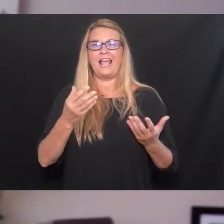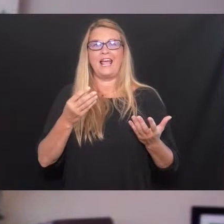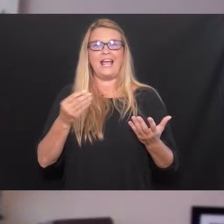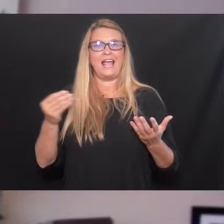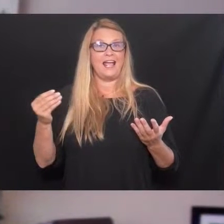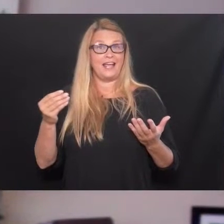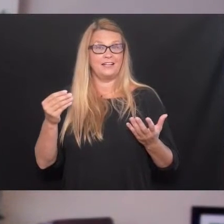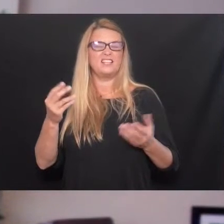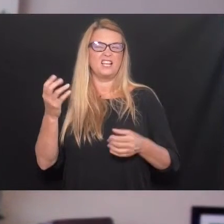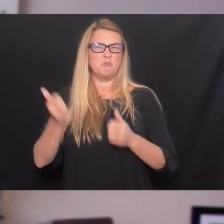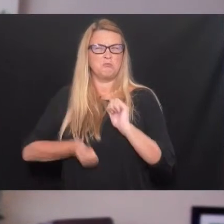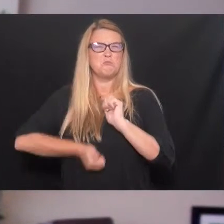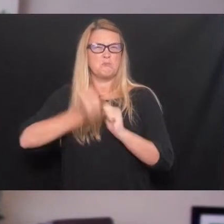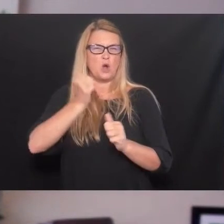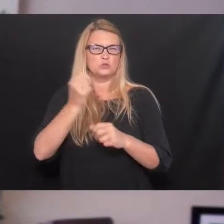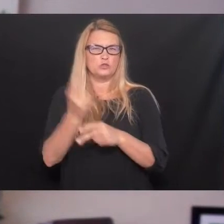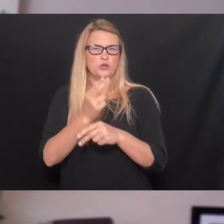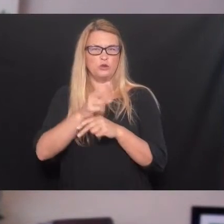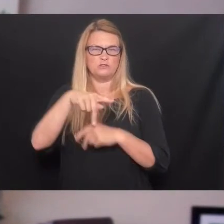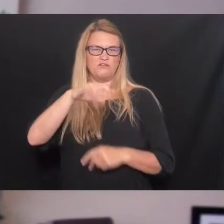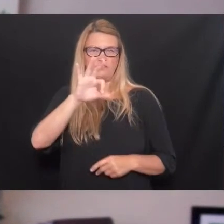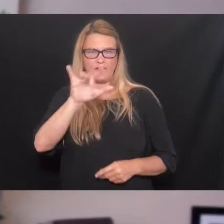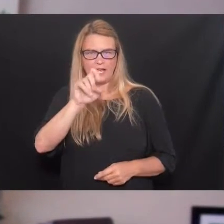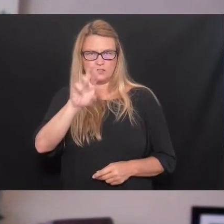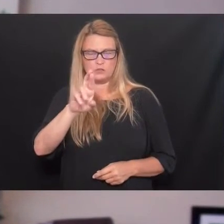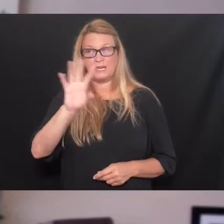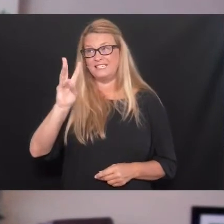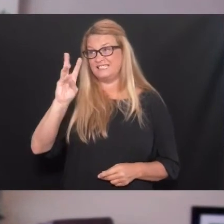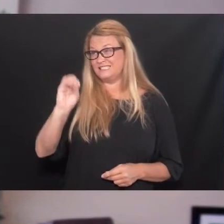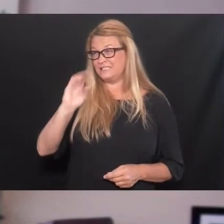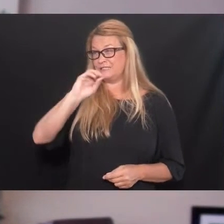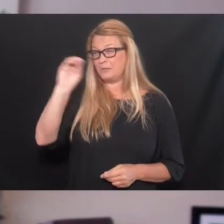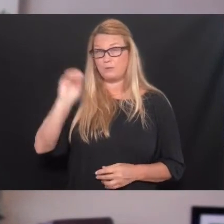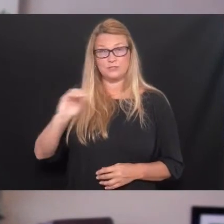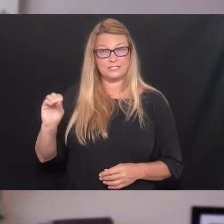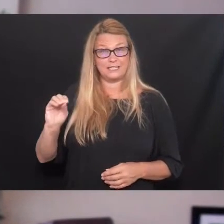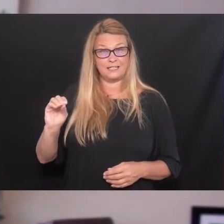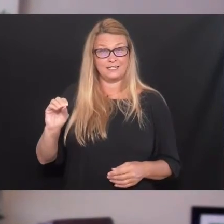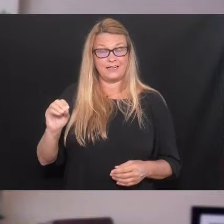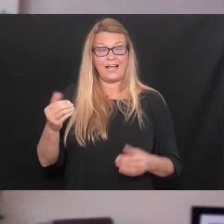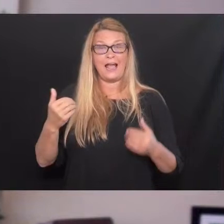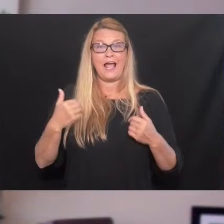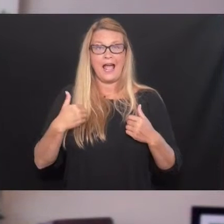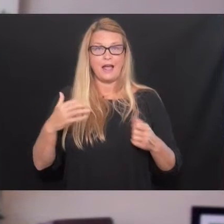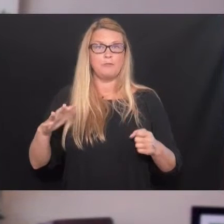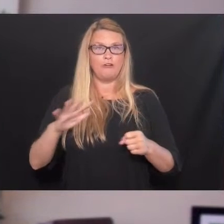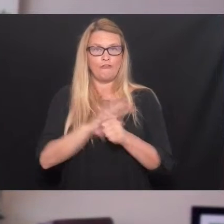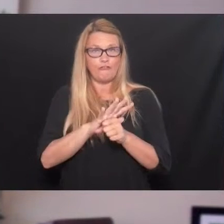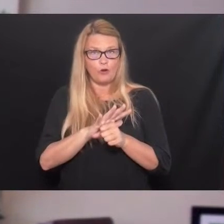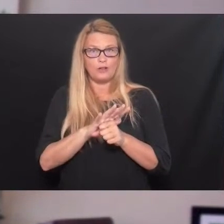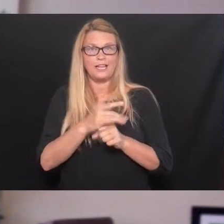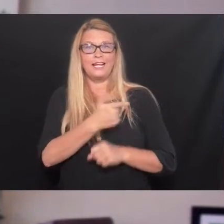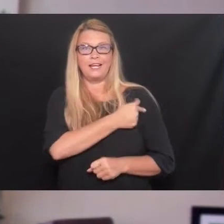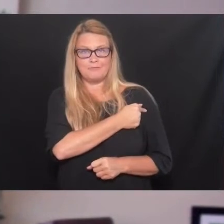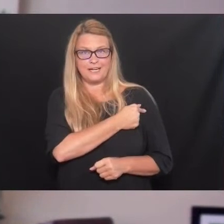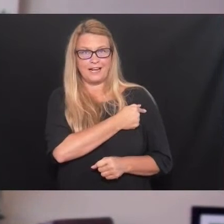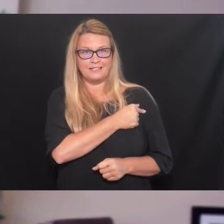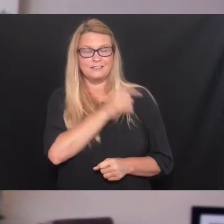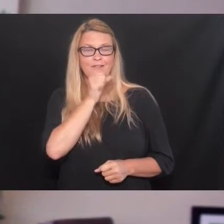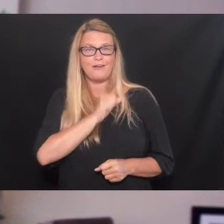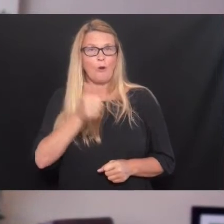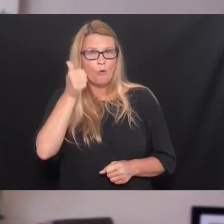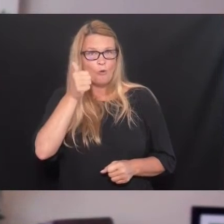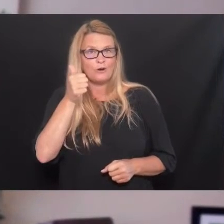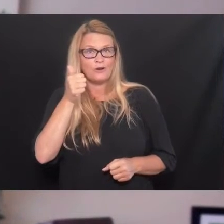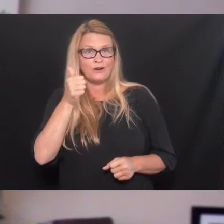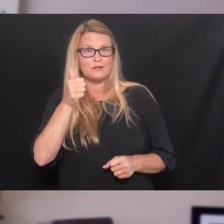with Pfizer, and about 60% or so of their population had been fully immunized. Their older population had been